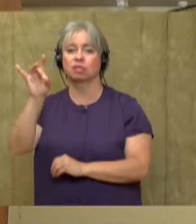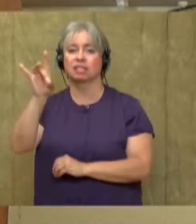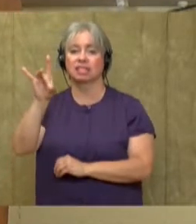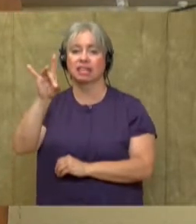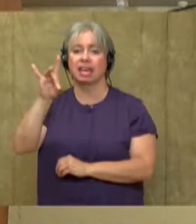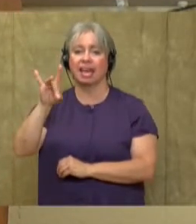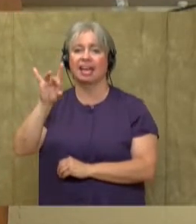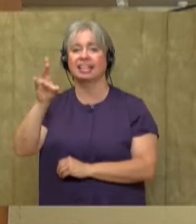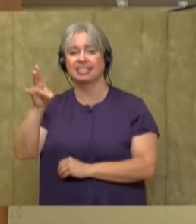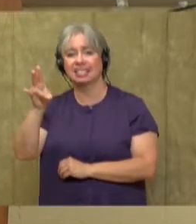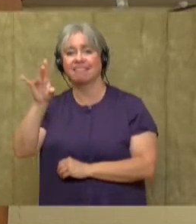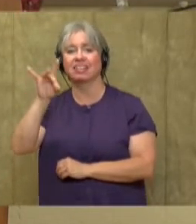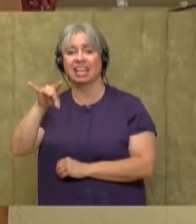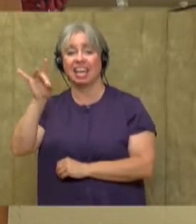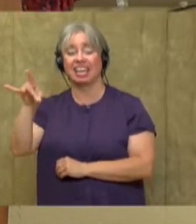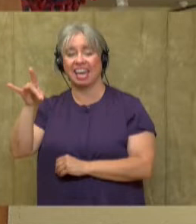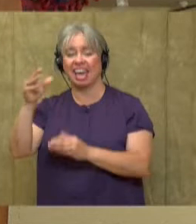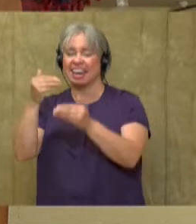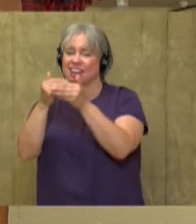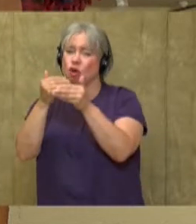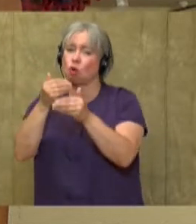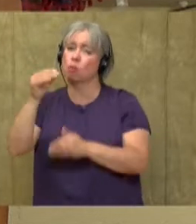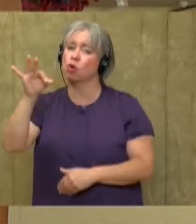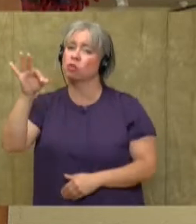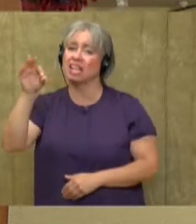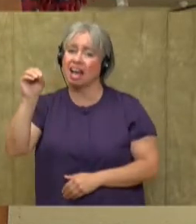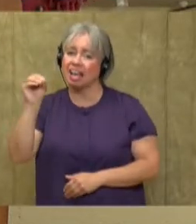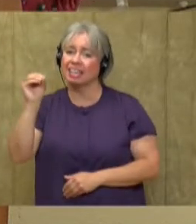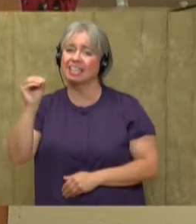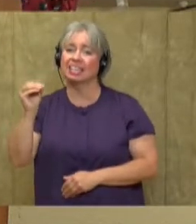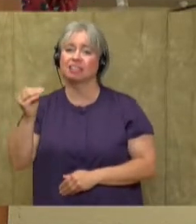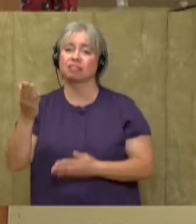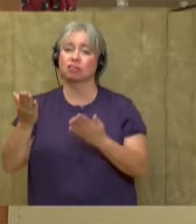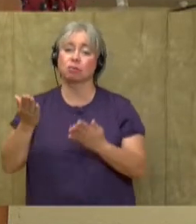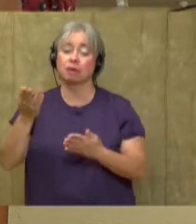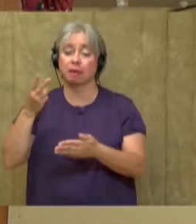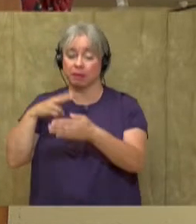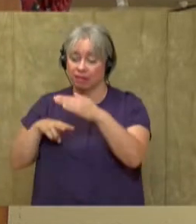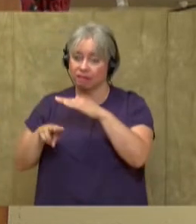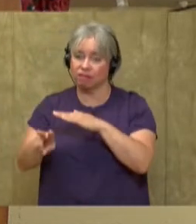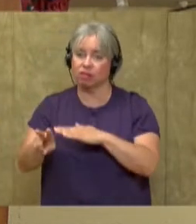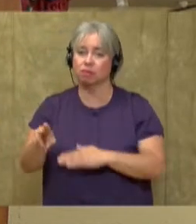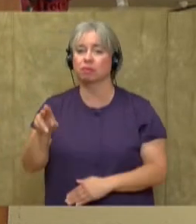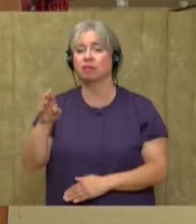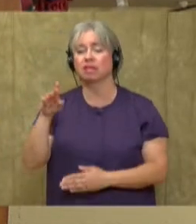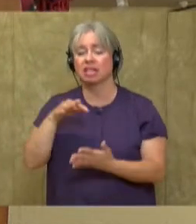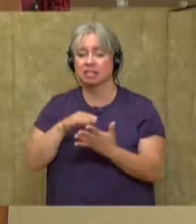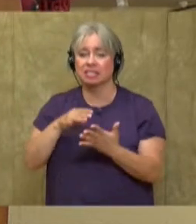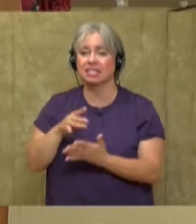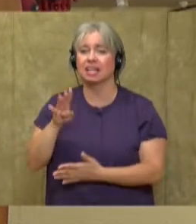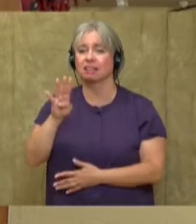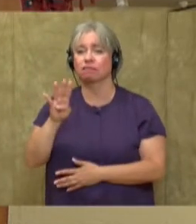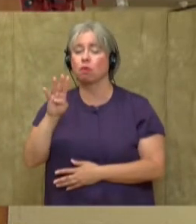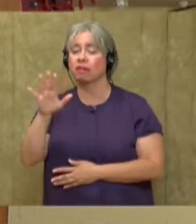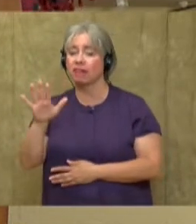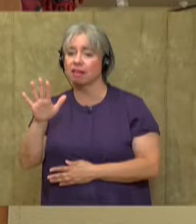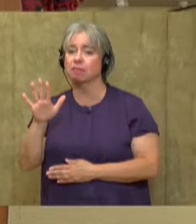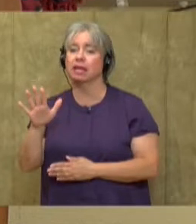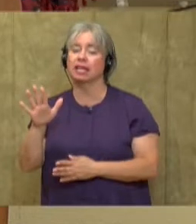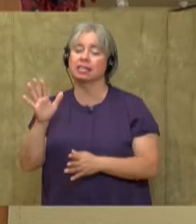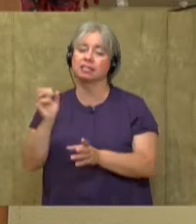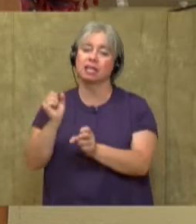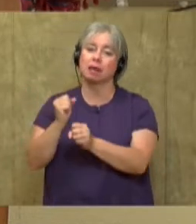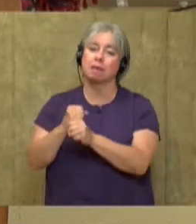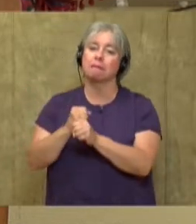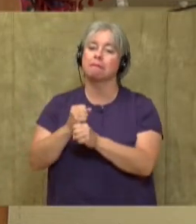90. So, we can predict that maybe if you study for 45 minutes, you might make an A, or 45 minutes